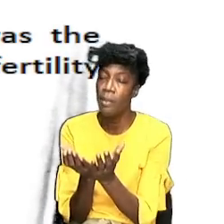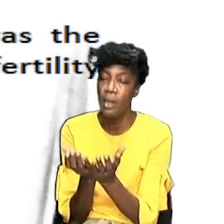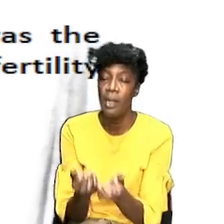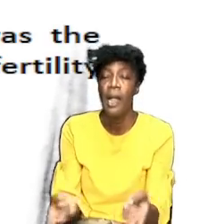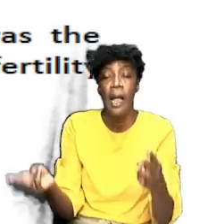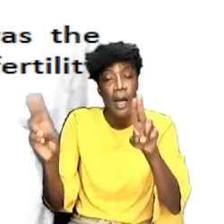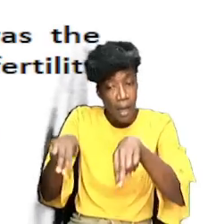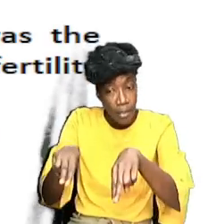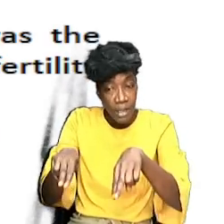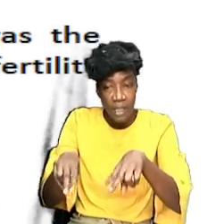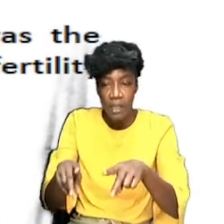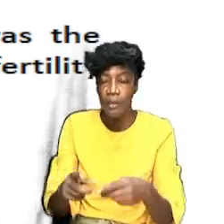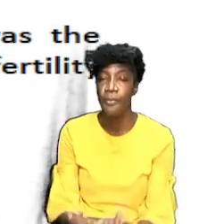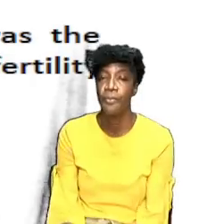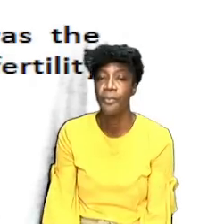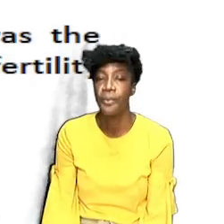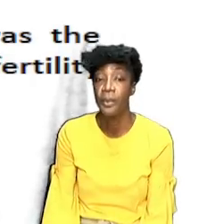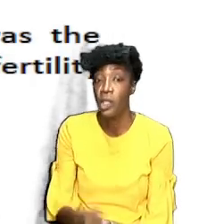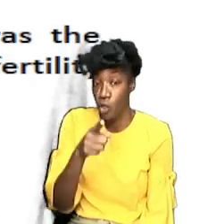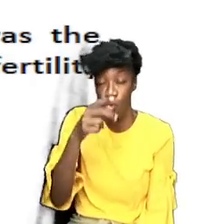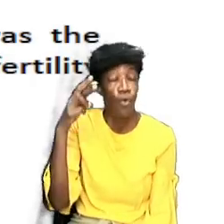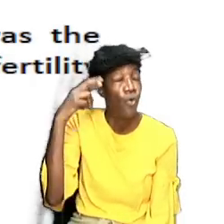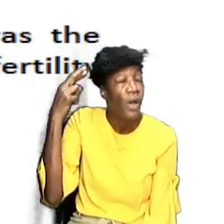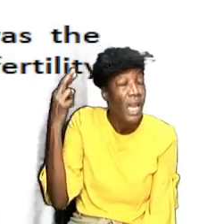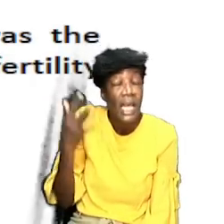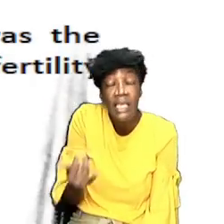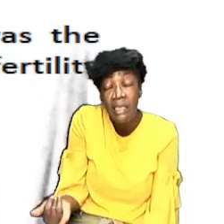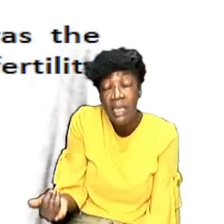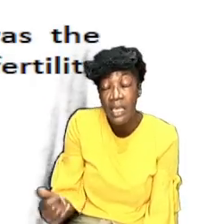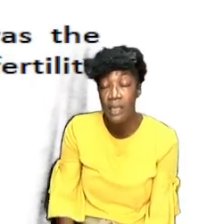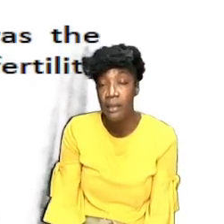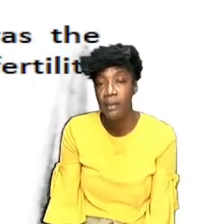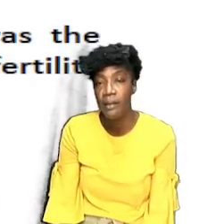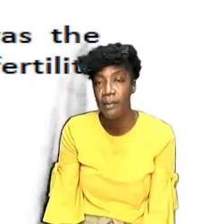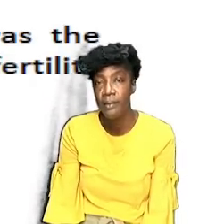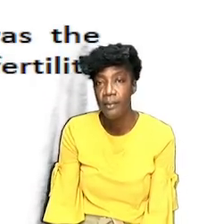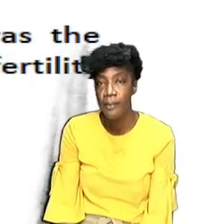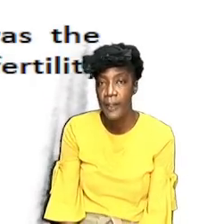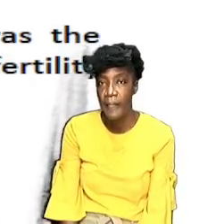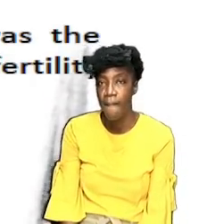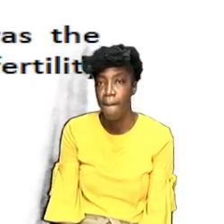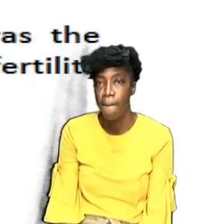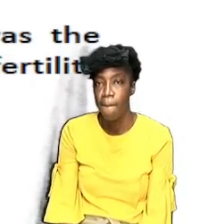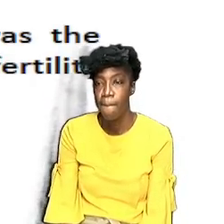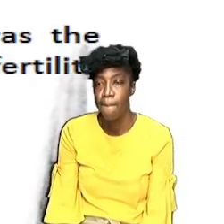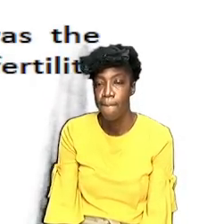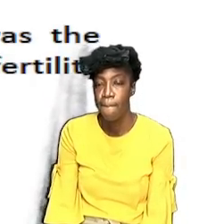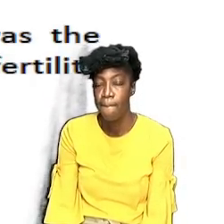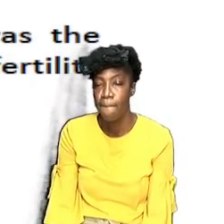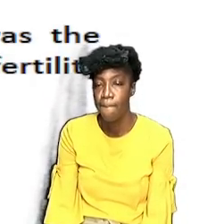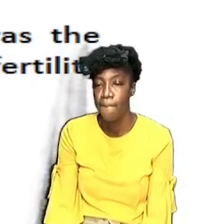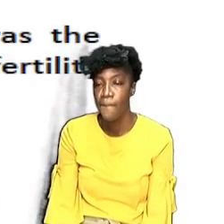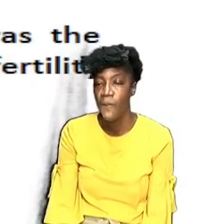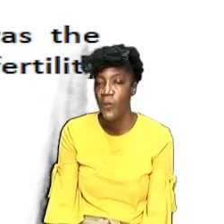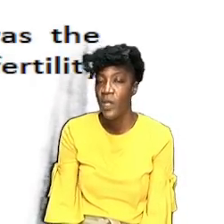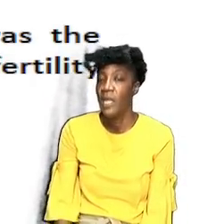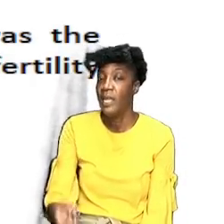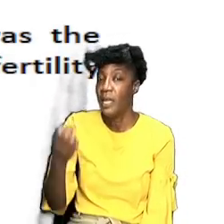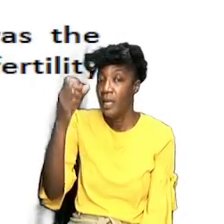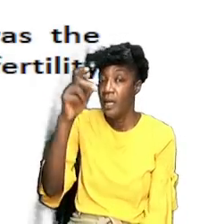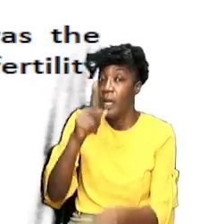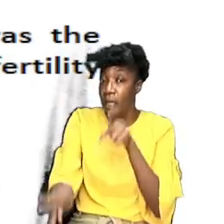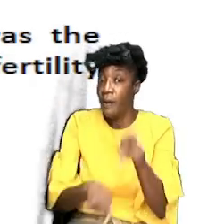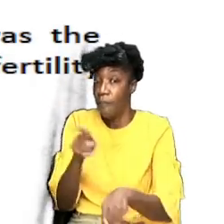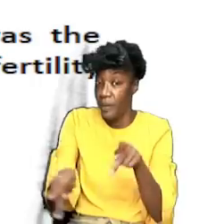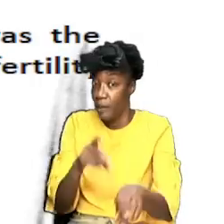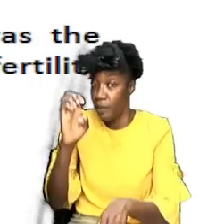place. Praise God. So what we realize is that the epistle of the Ephesians